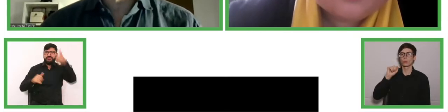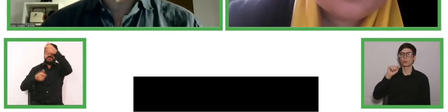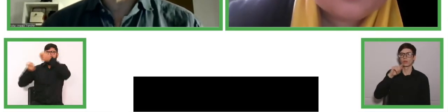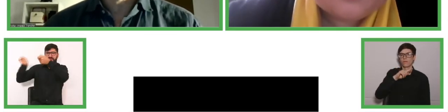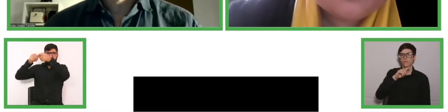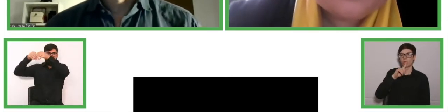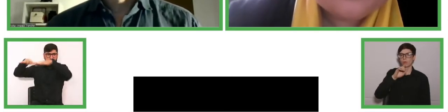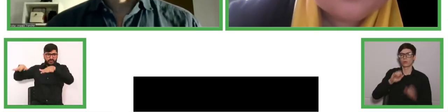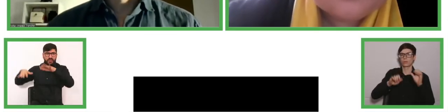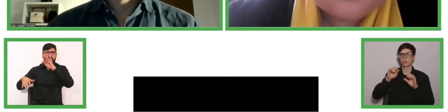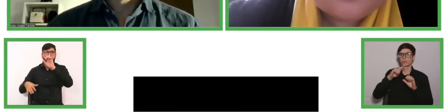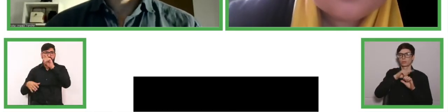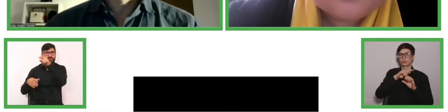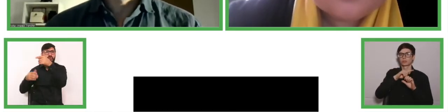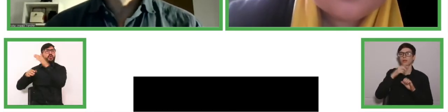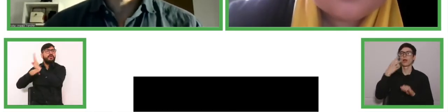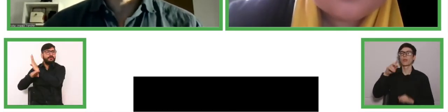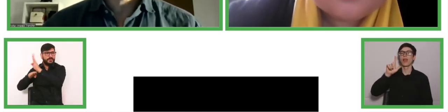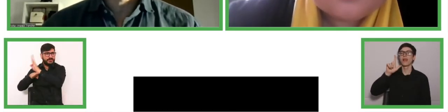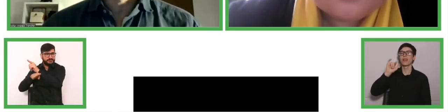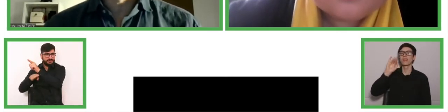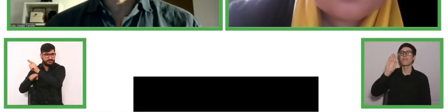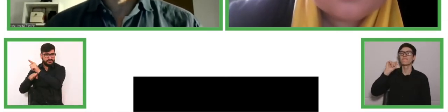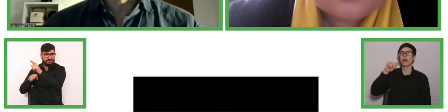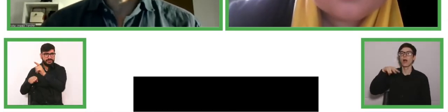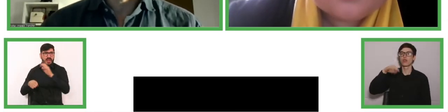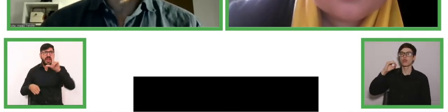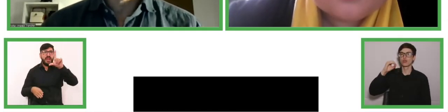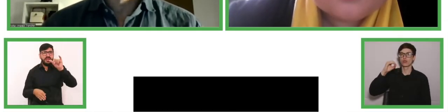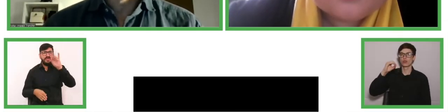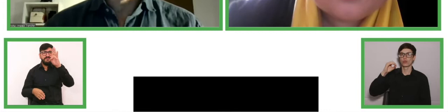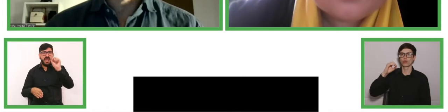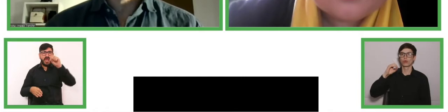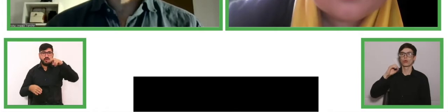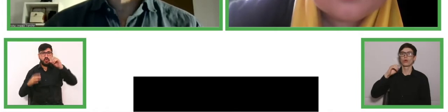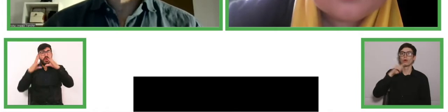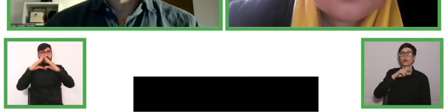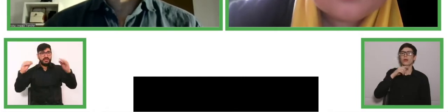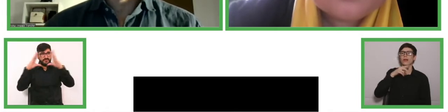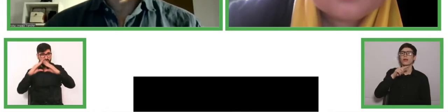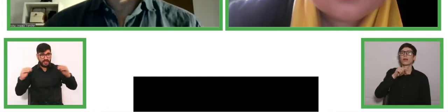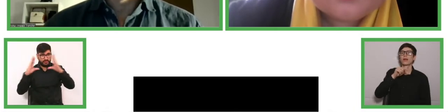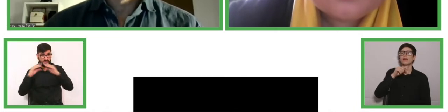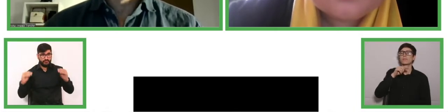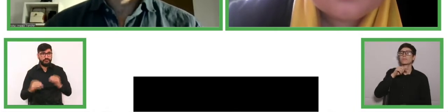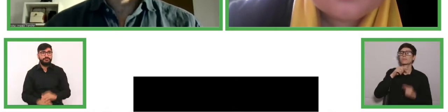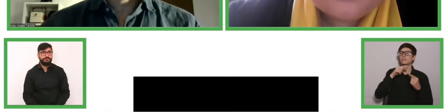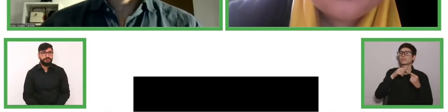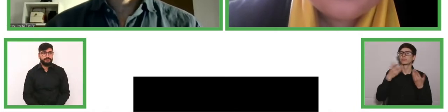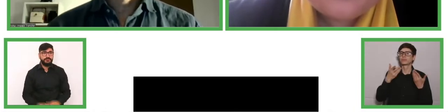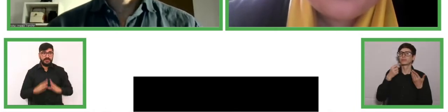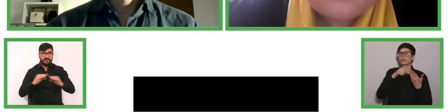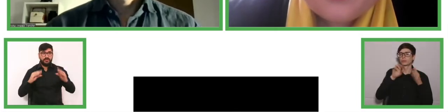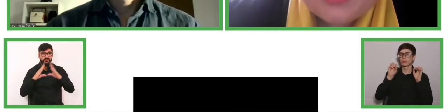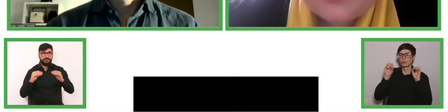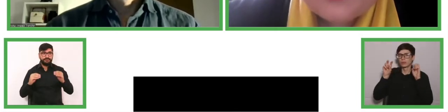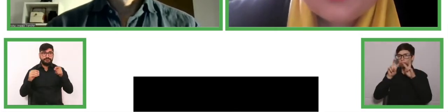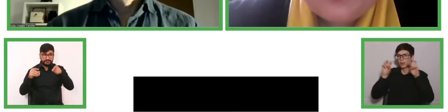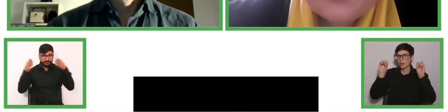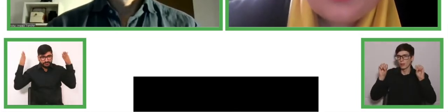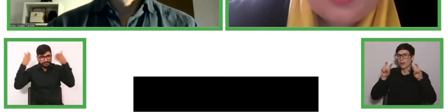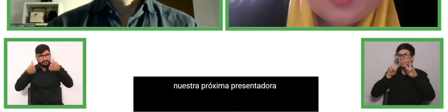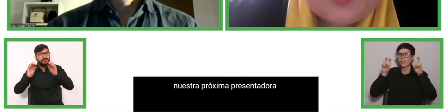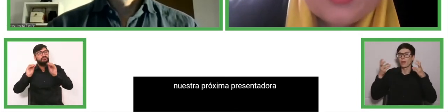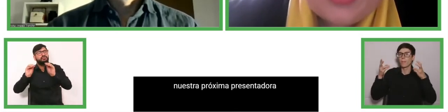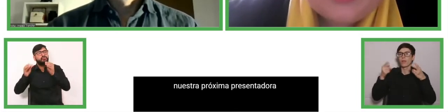in Lebanon, which also includes some scalable e-learning components. Welcome, Ana. Thank you